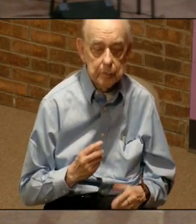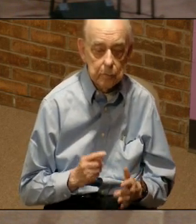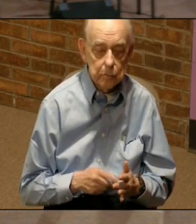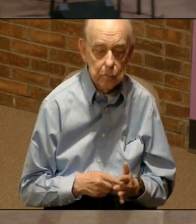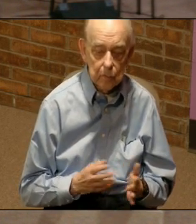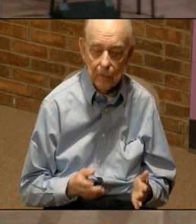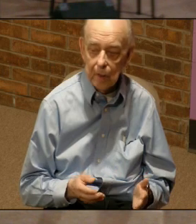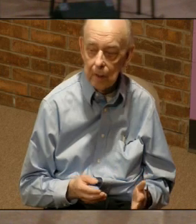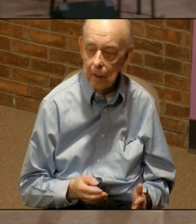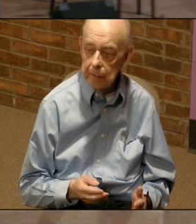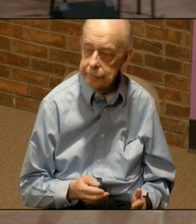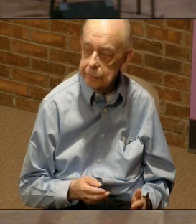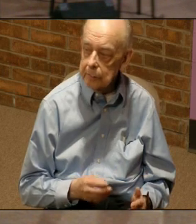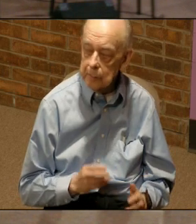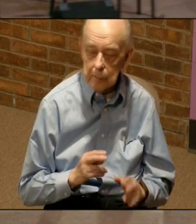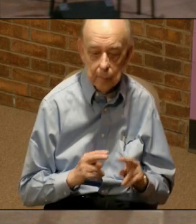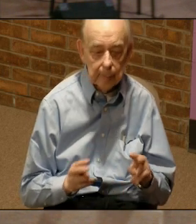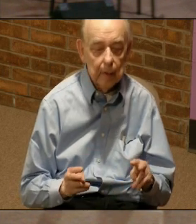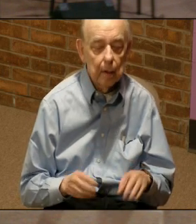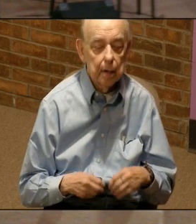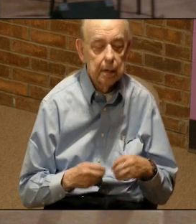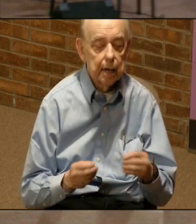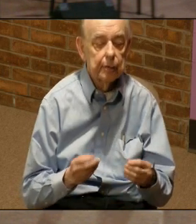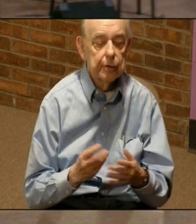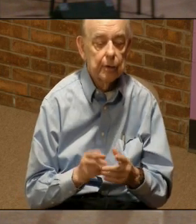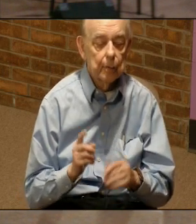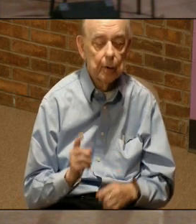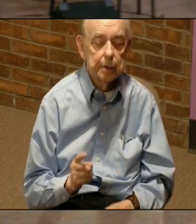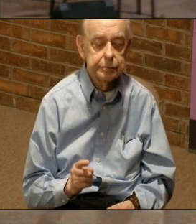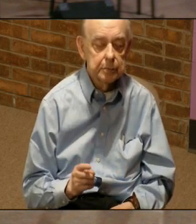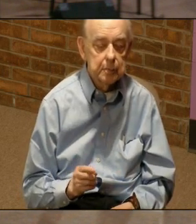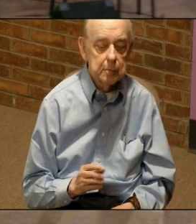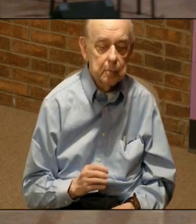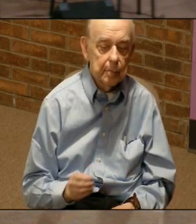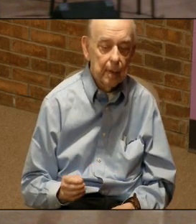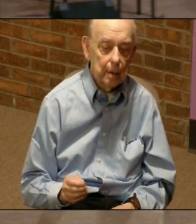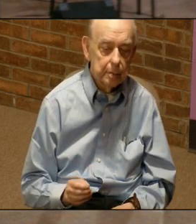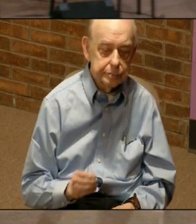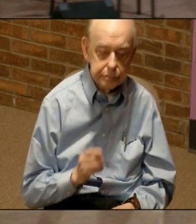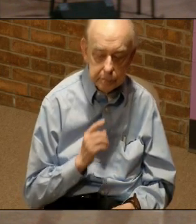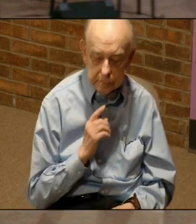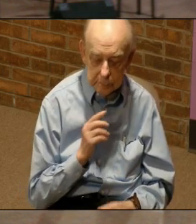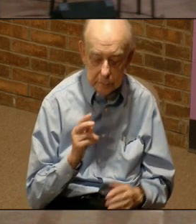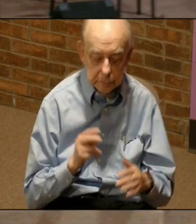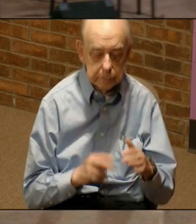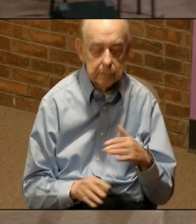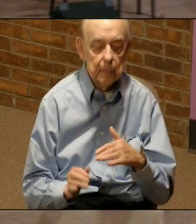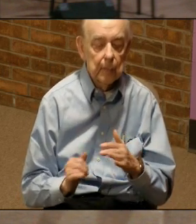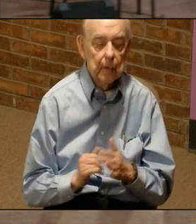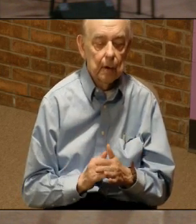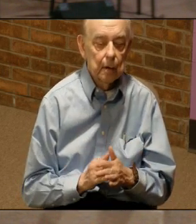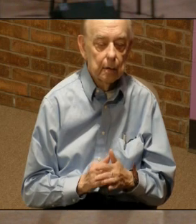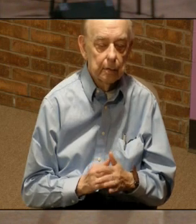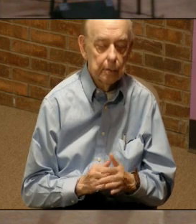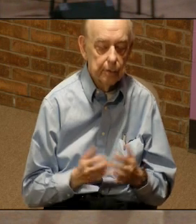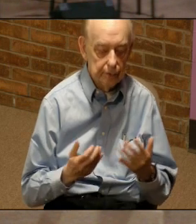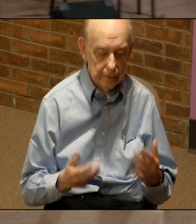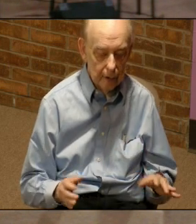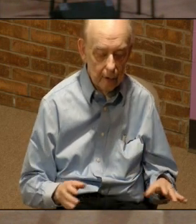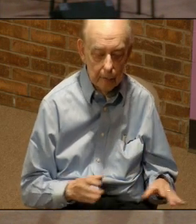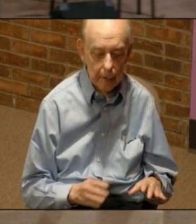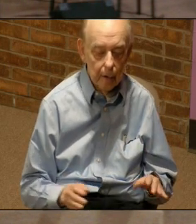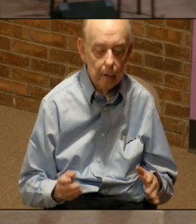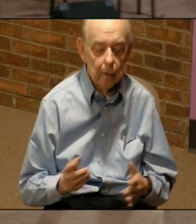you the vision that Jesus gave to someone, and was a prophecy that was fulfilled, what